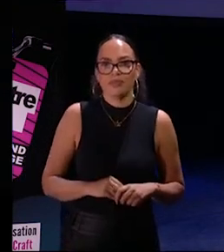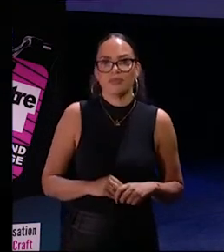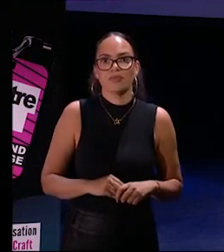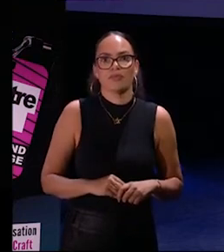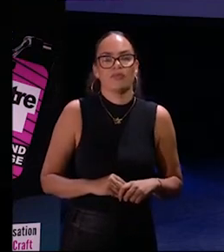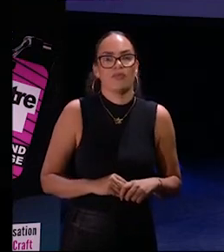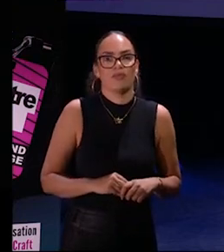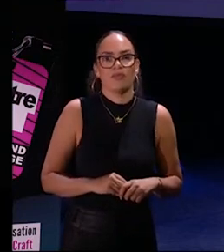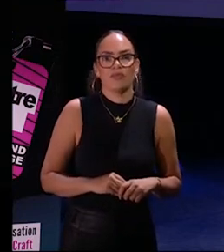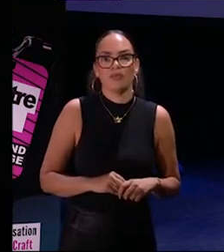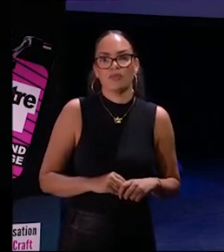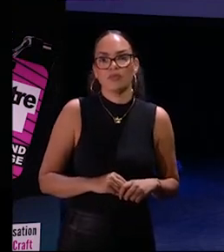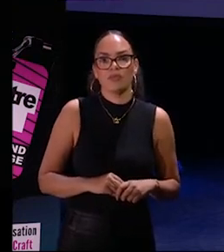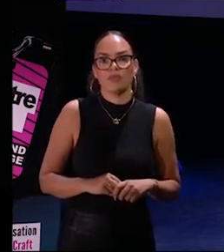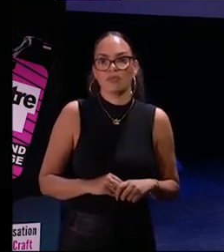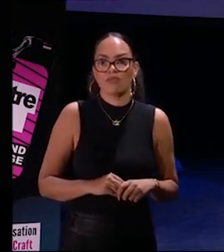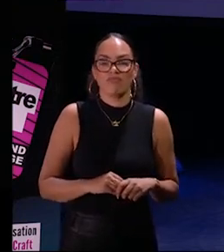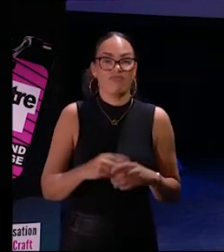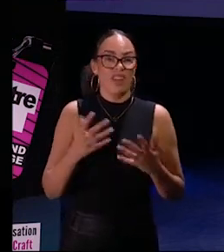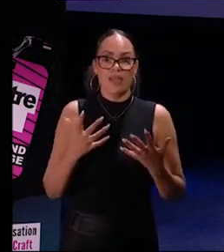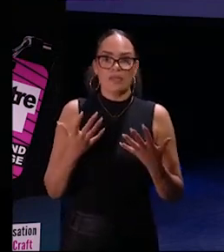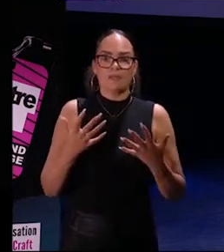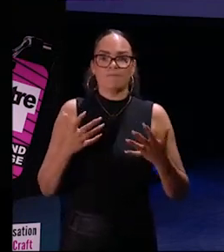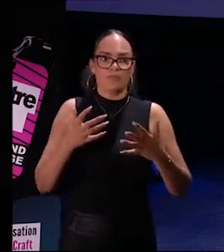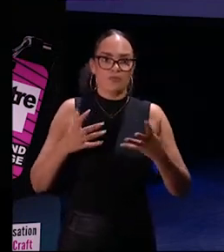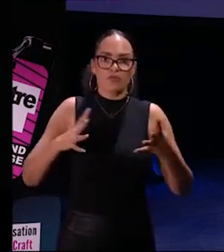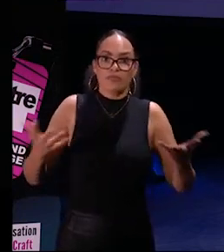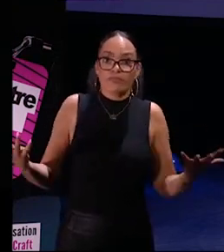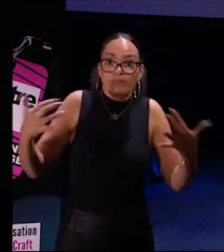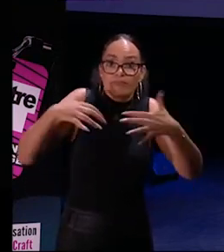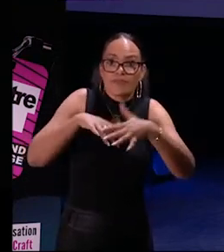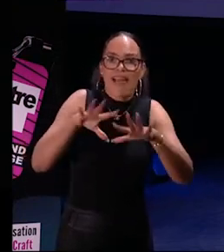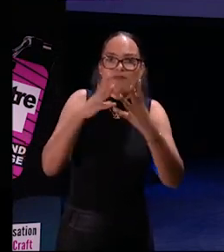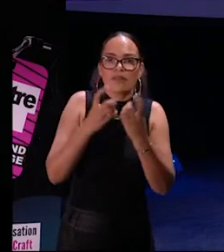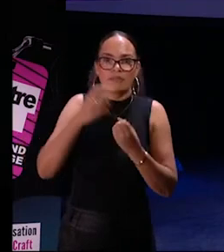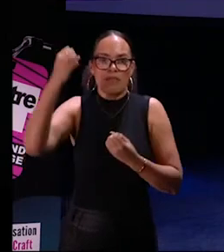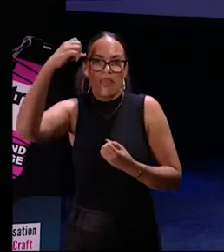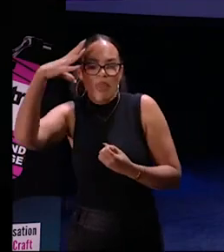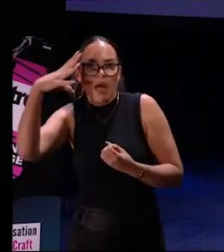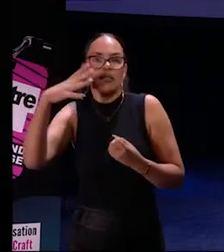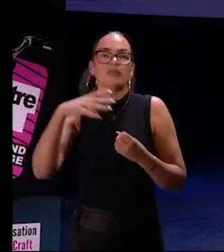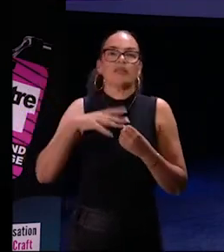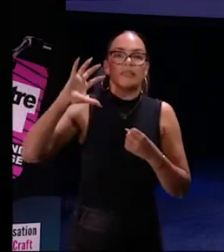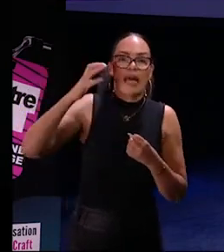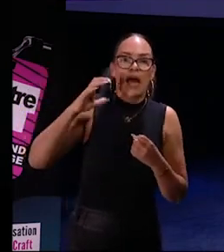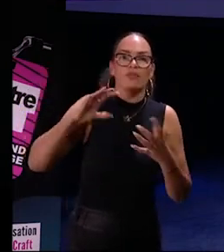multi-track recordings, and mixing live as per for live streaming and for shows.